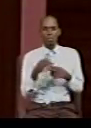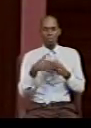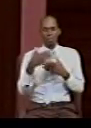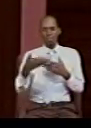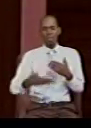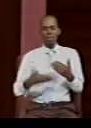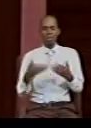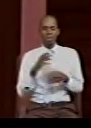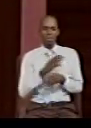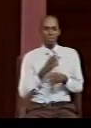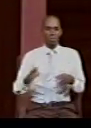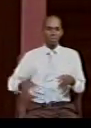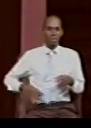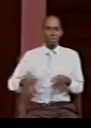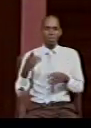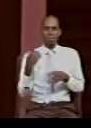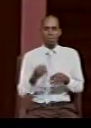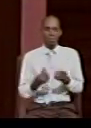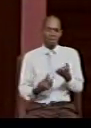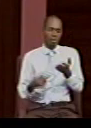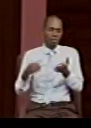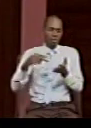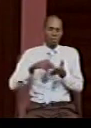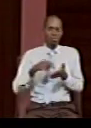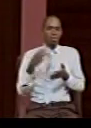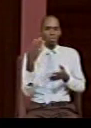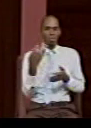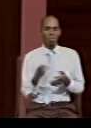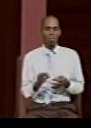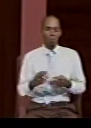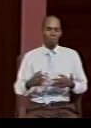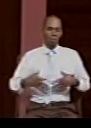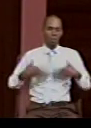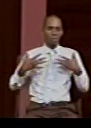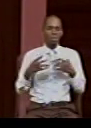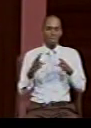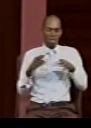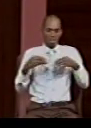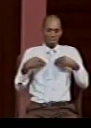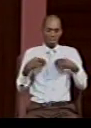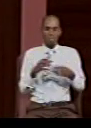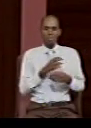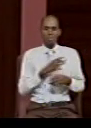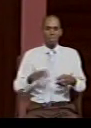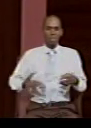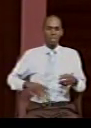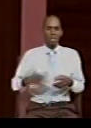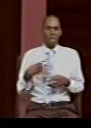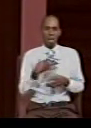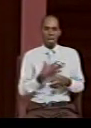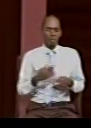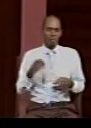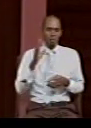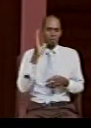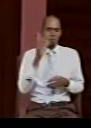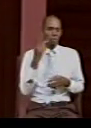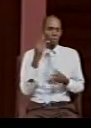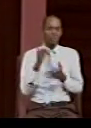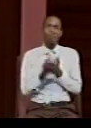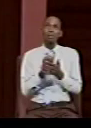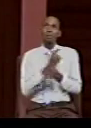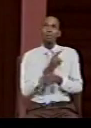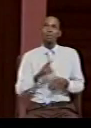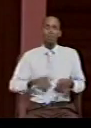the resurrection alive, you bring him to your life, all those bad habits, he'll crush, he'll